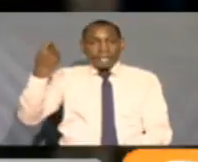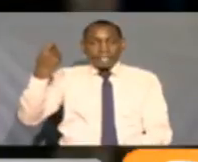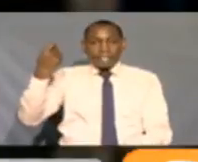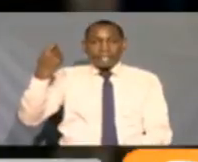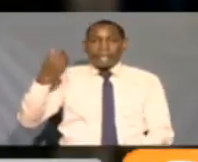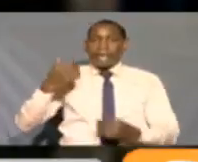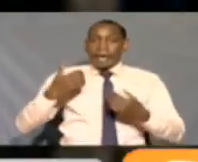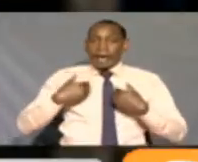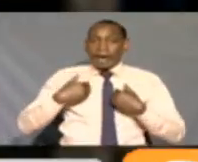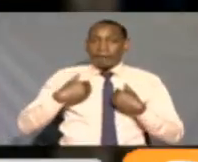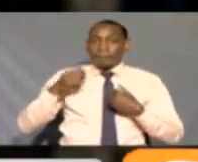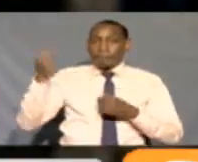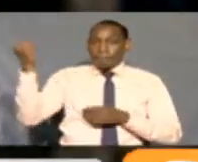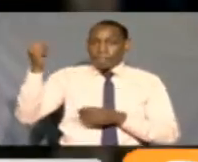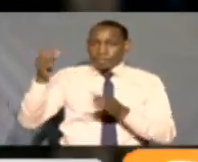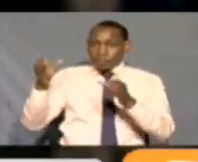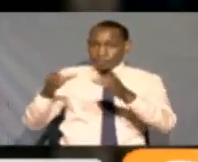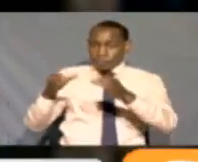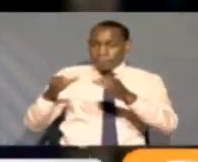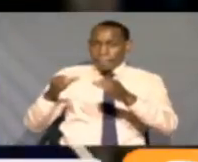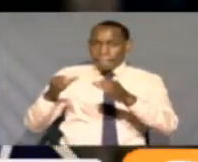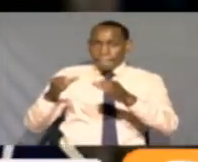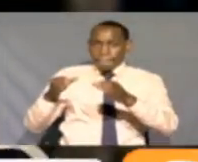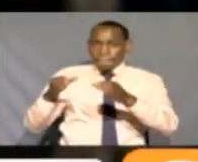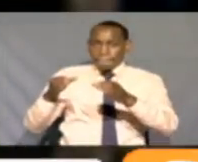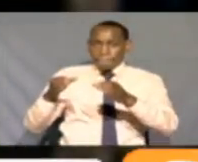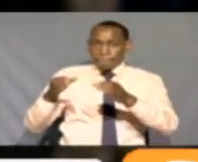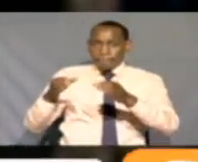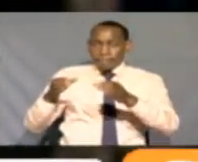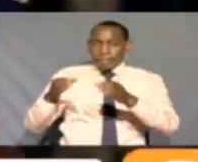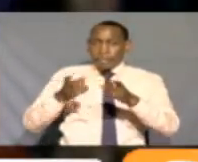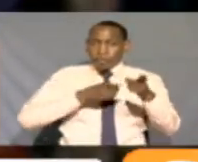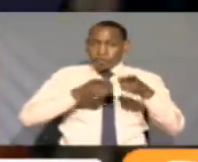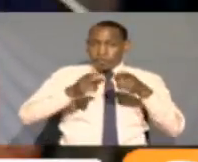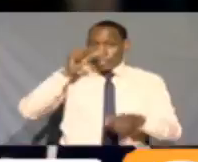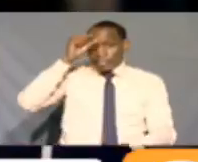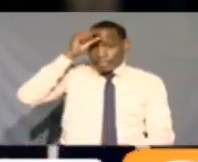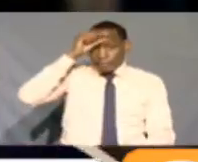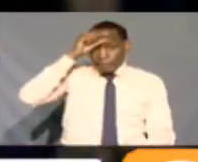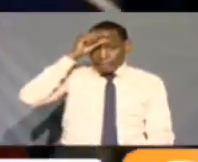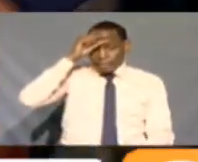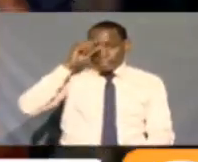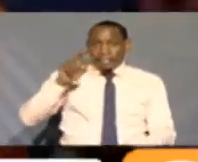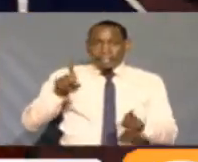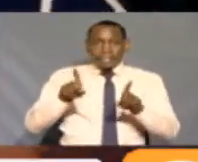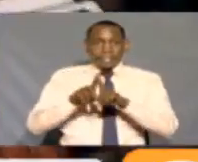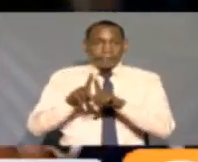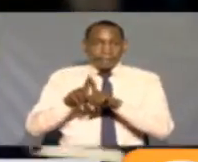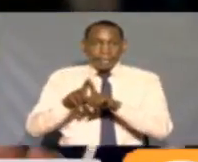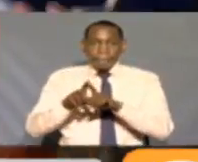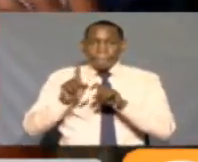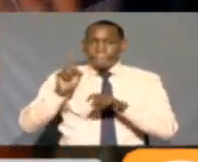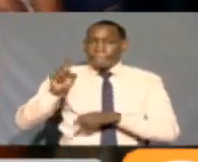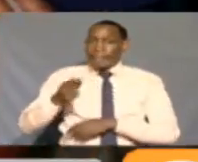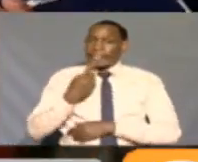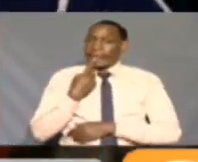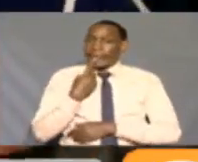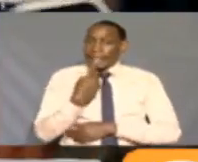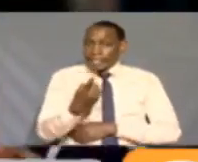have a political party that's in government and is giving instruction, is supposed to